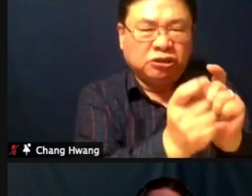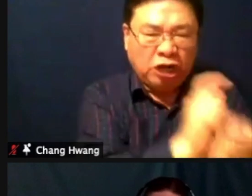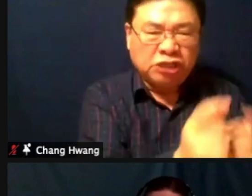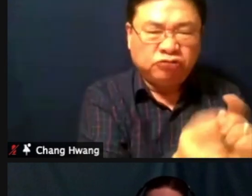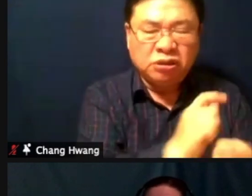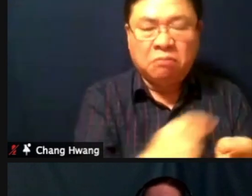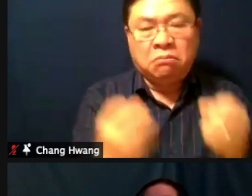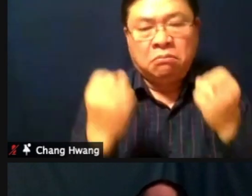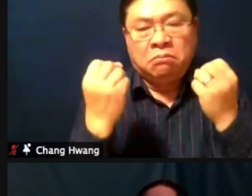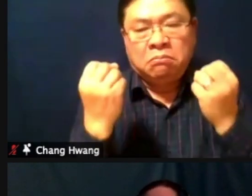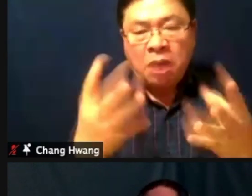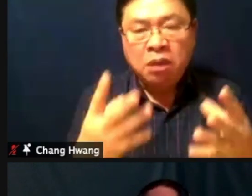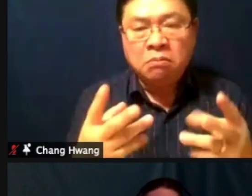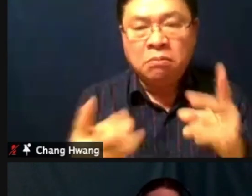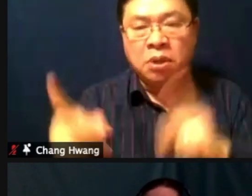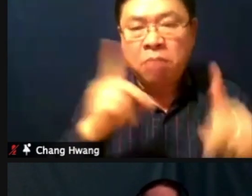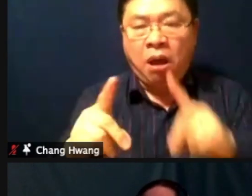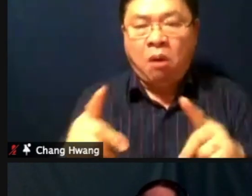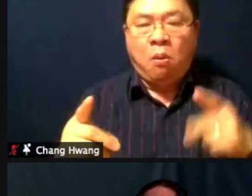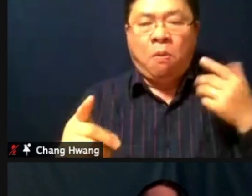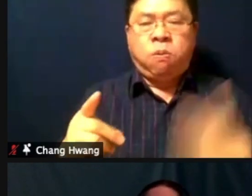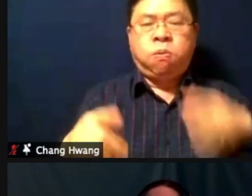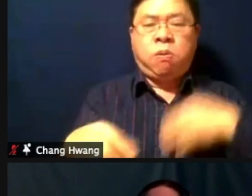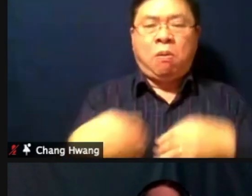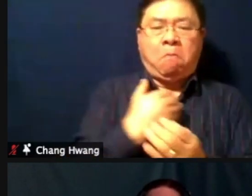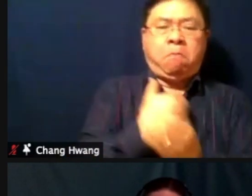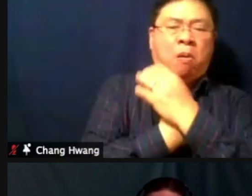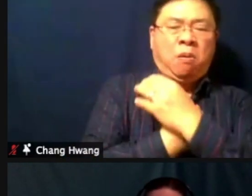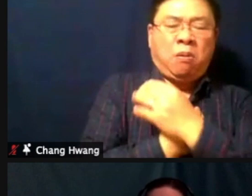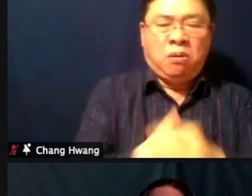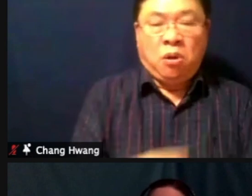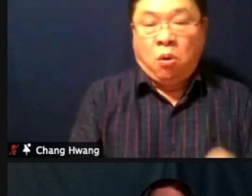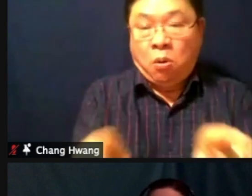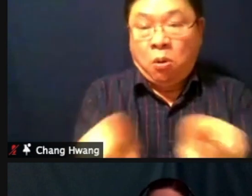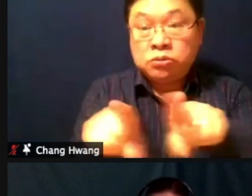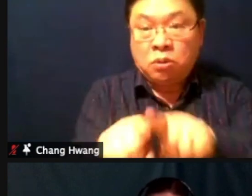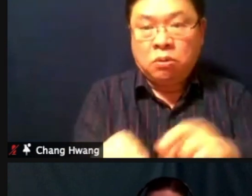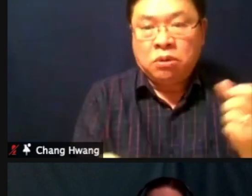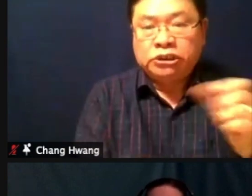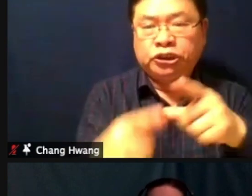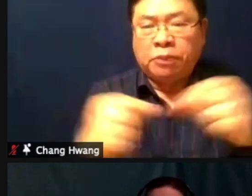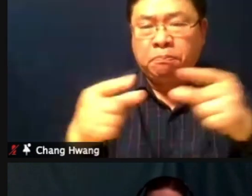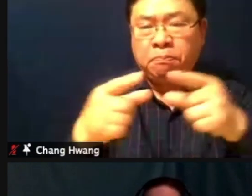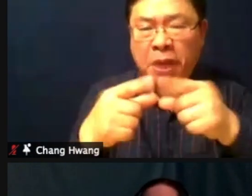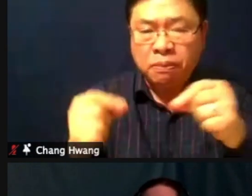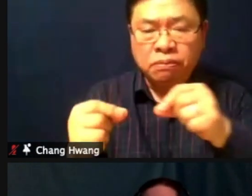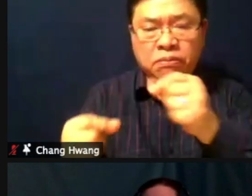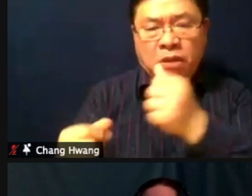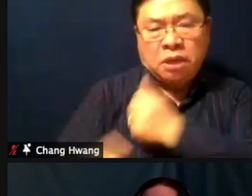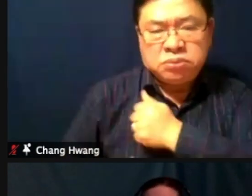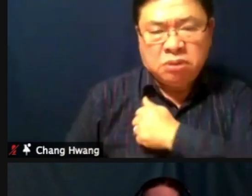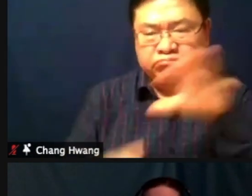There was forced language use. They had to change their language to be more centered on a Japanese